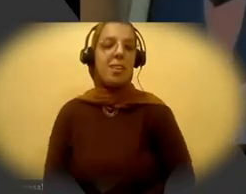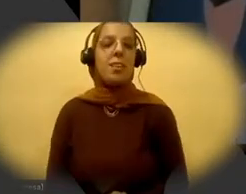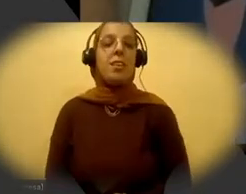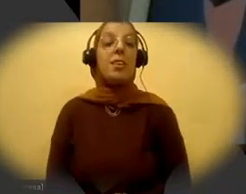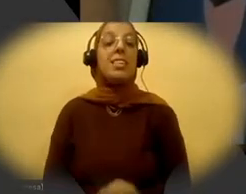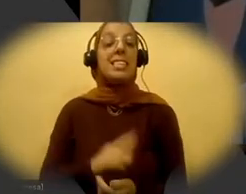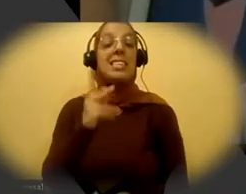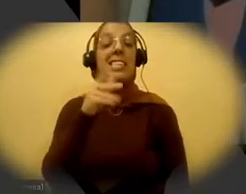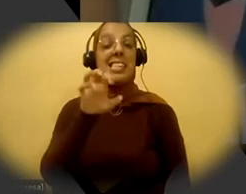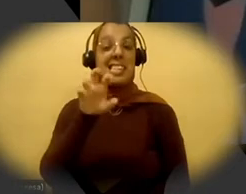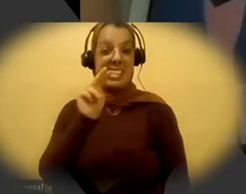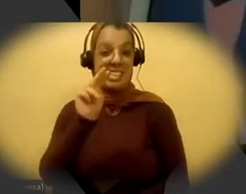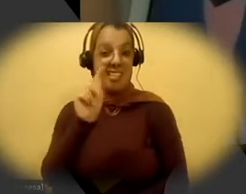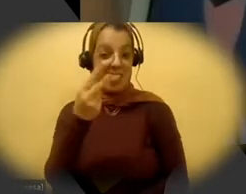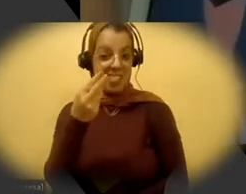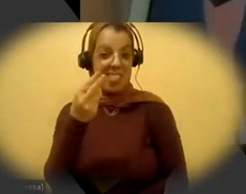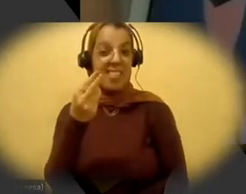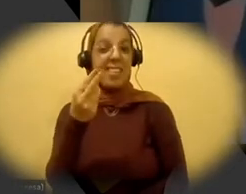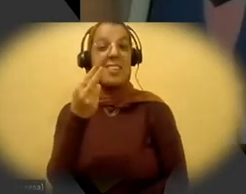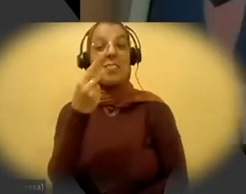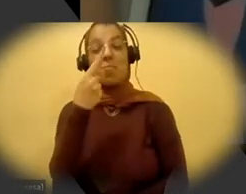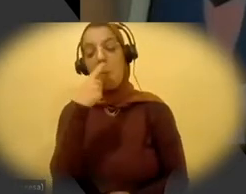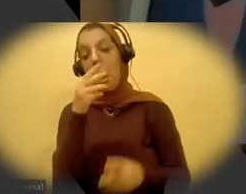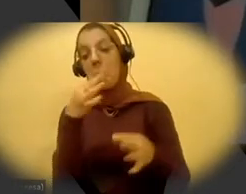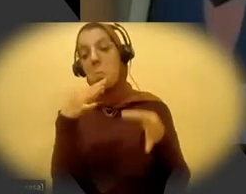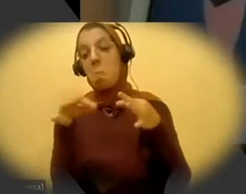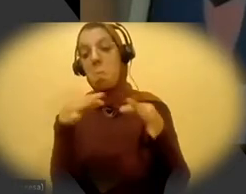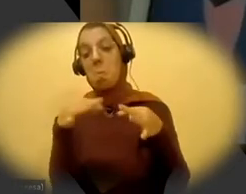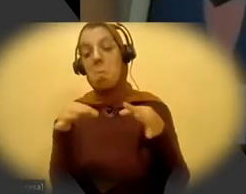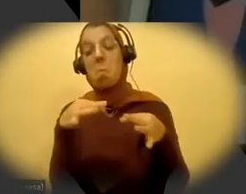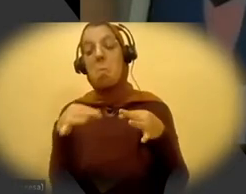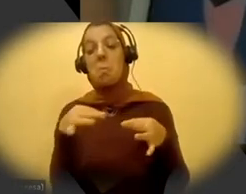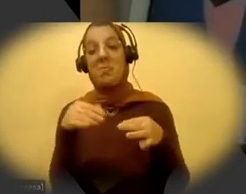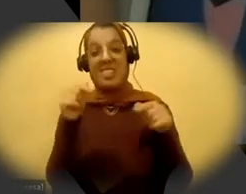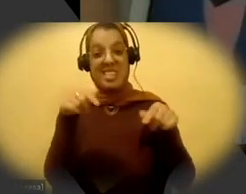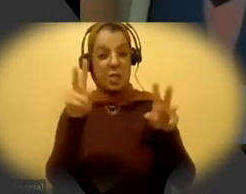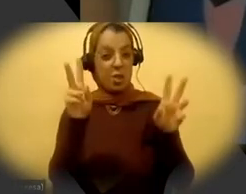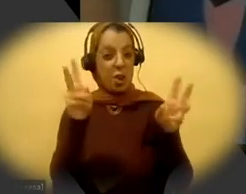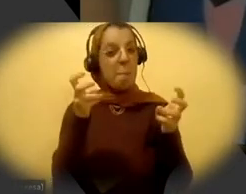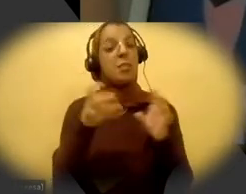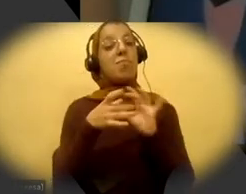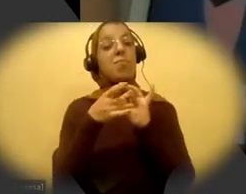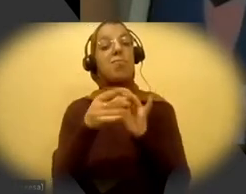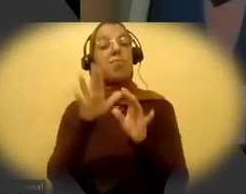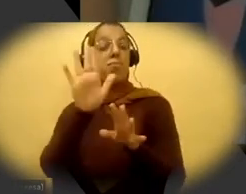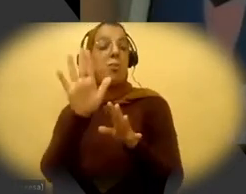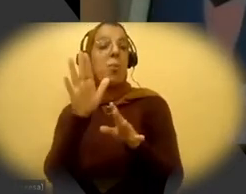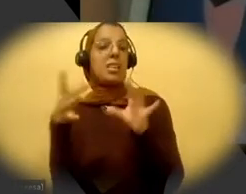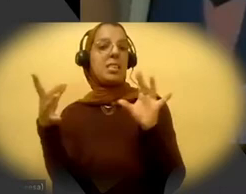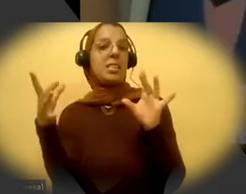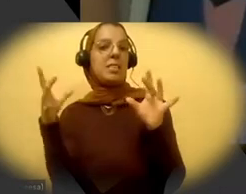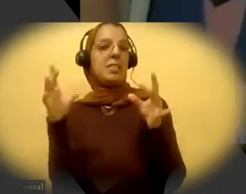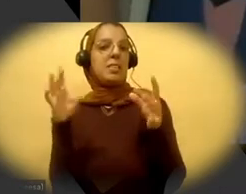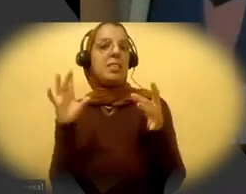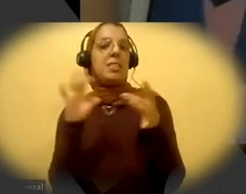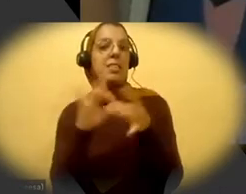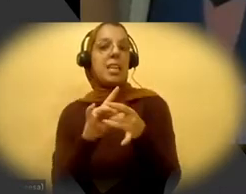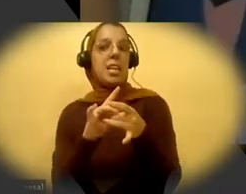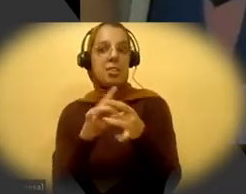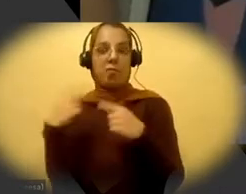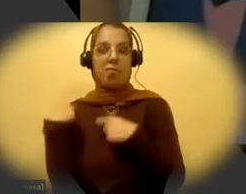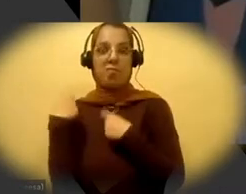Keith, do you actually want to talk a little bit about kind of the same topic of, you know, your connection over your